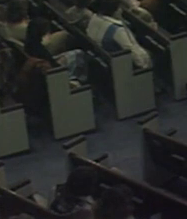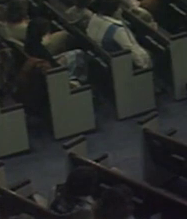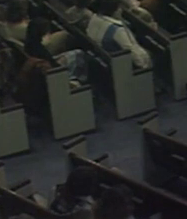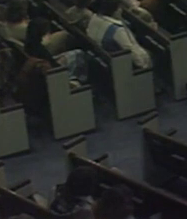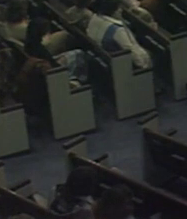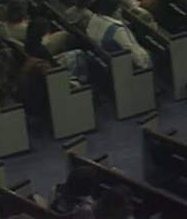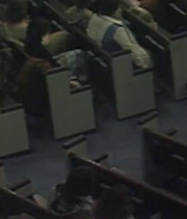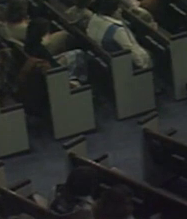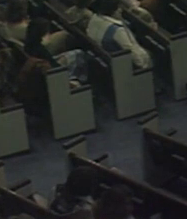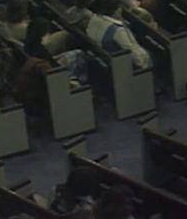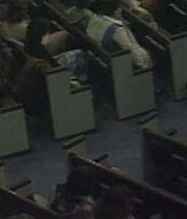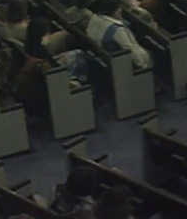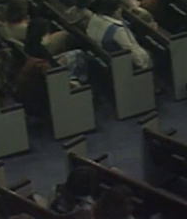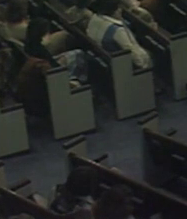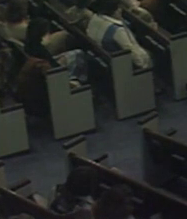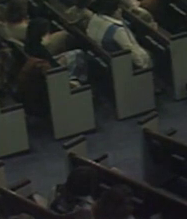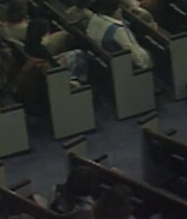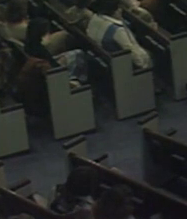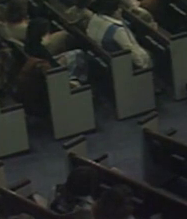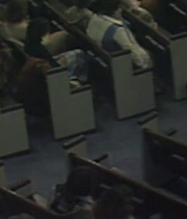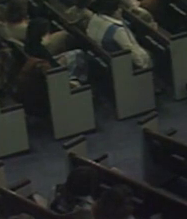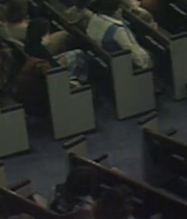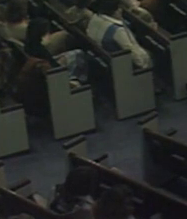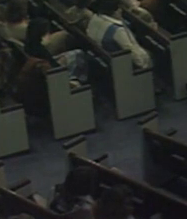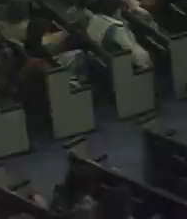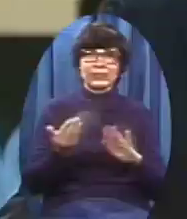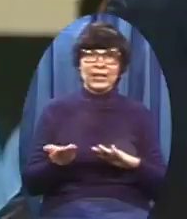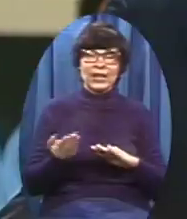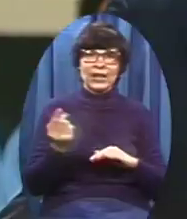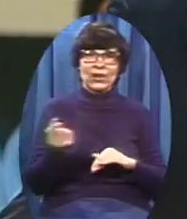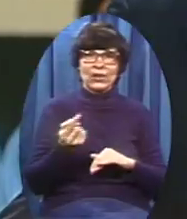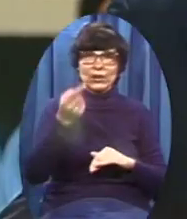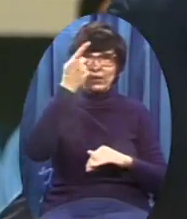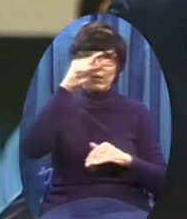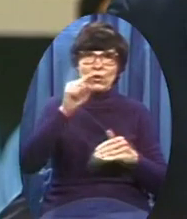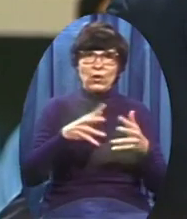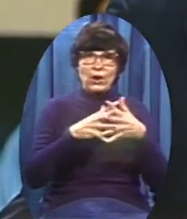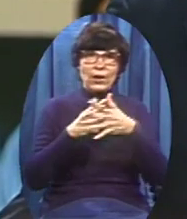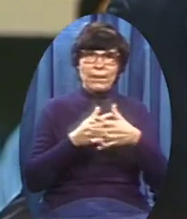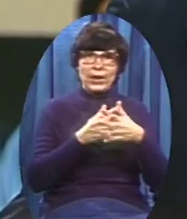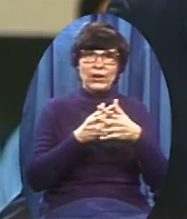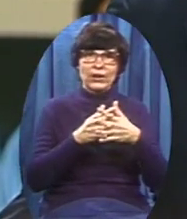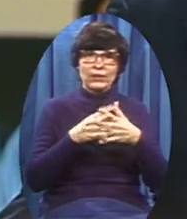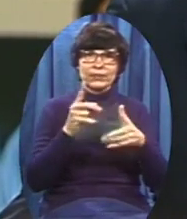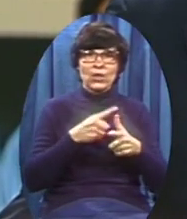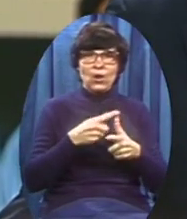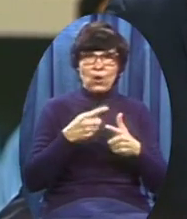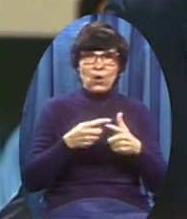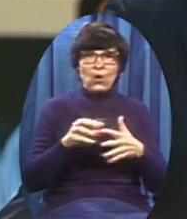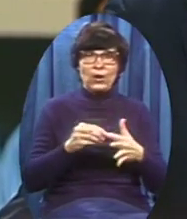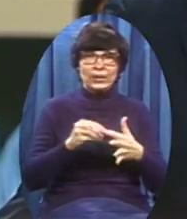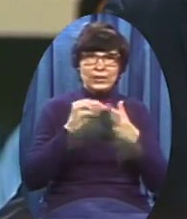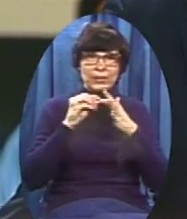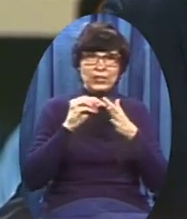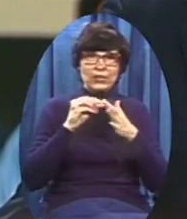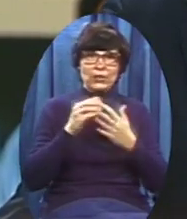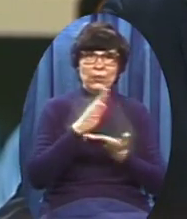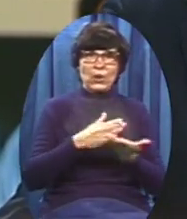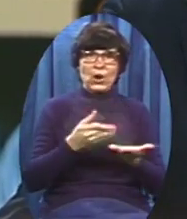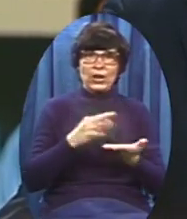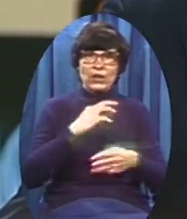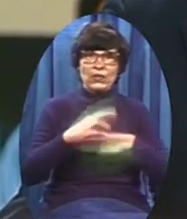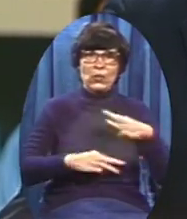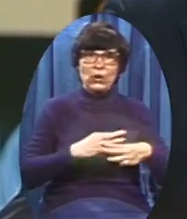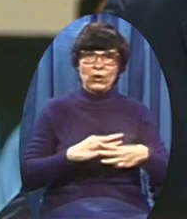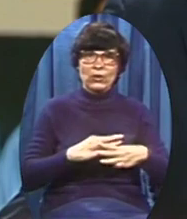Jesus did not die for just America or a particular segment of the world's population, but